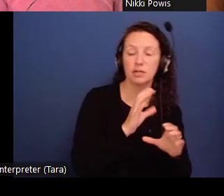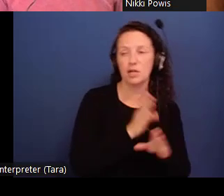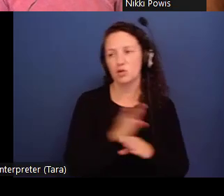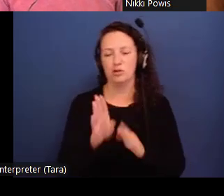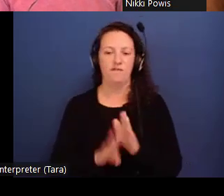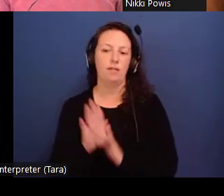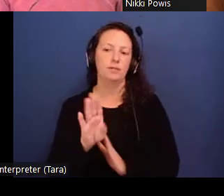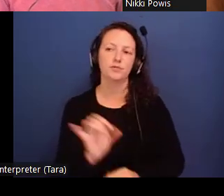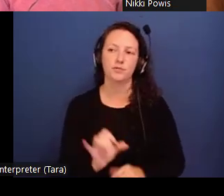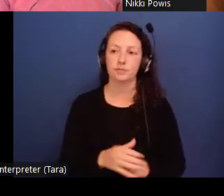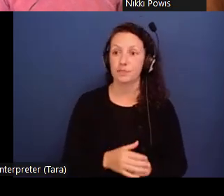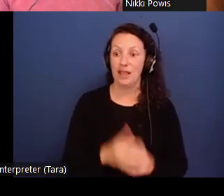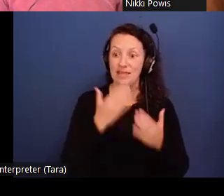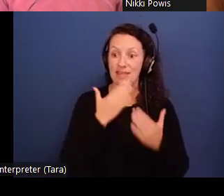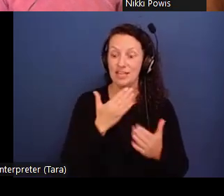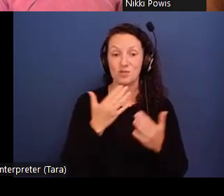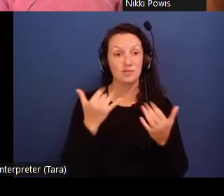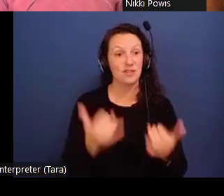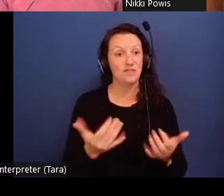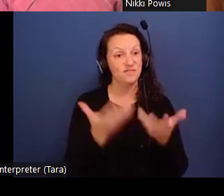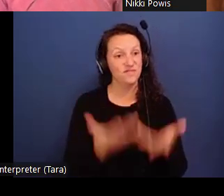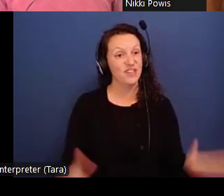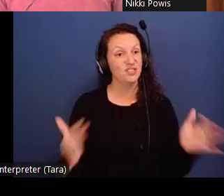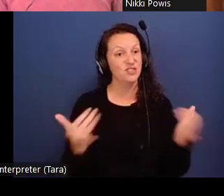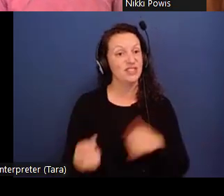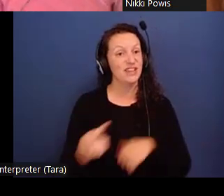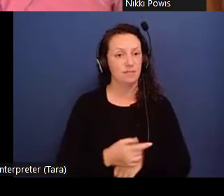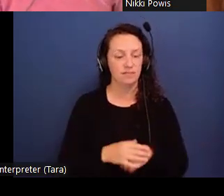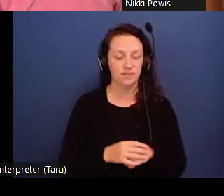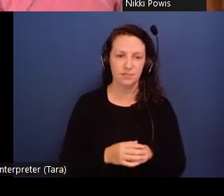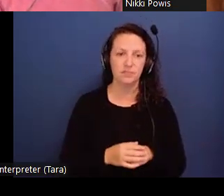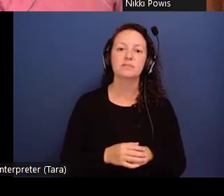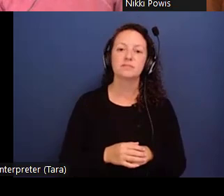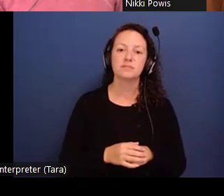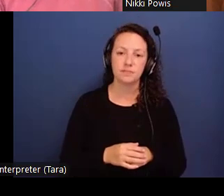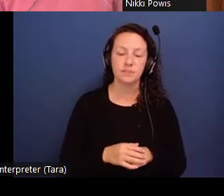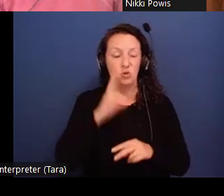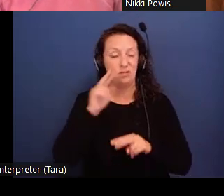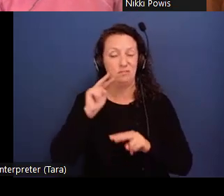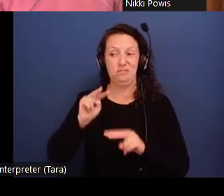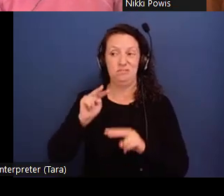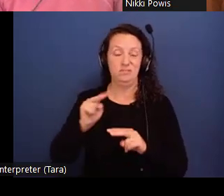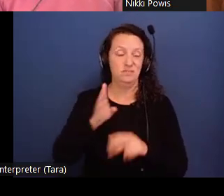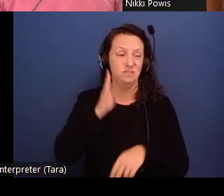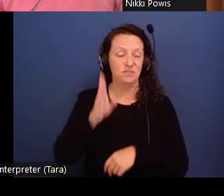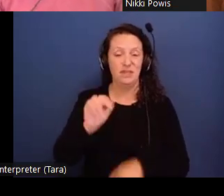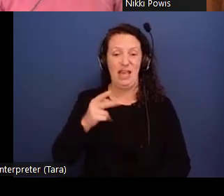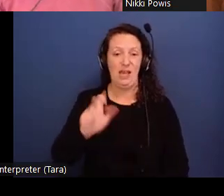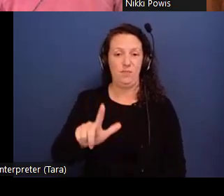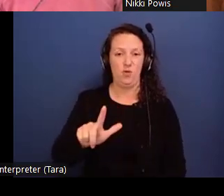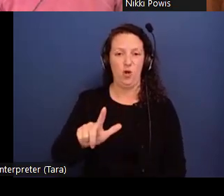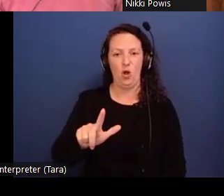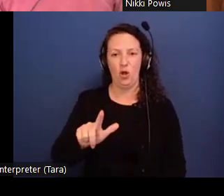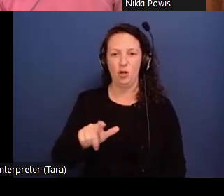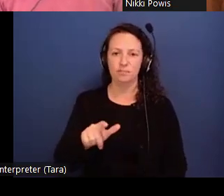everyone, and we are done for today. Look for information for our webinar in April. But thank